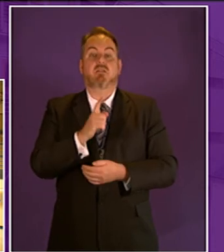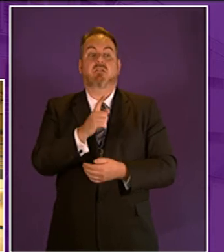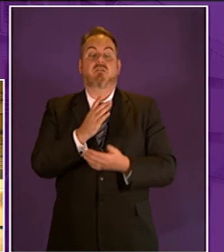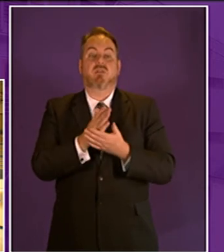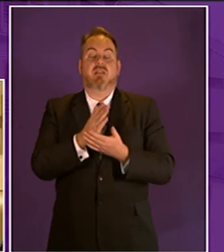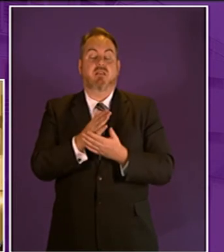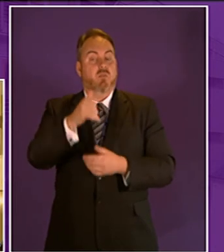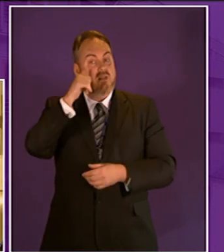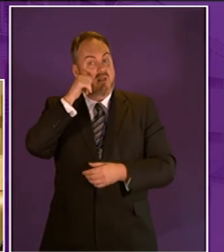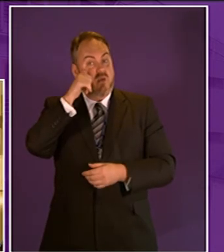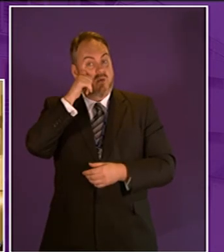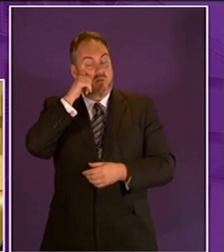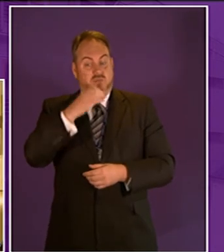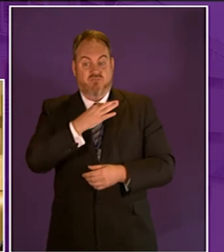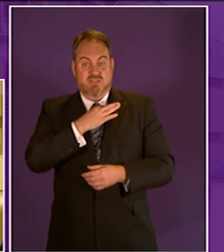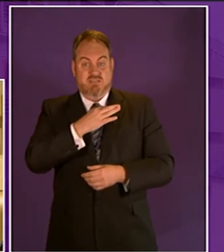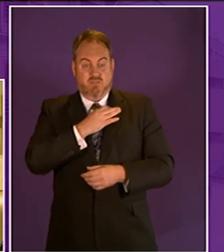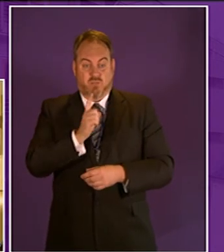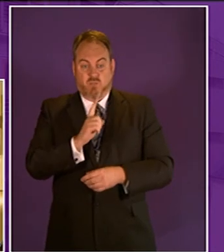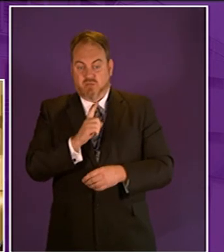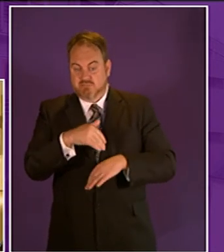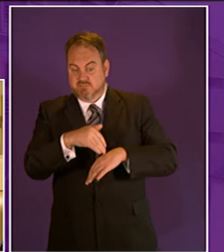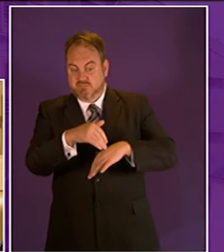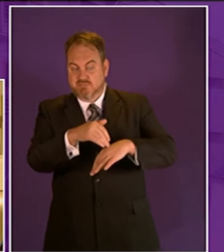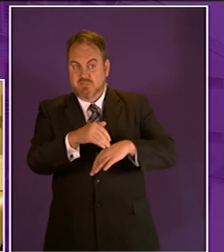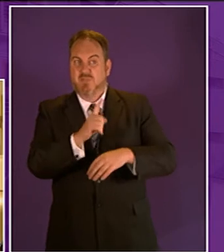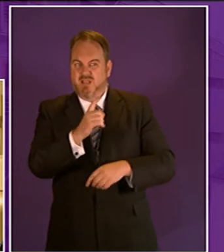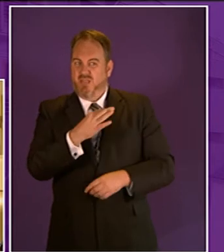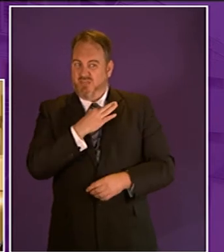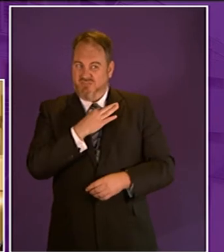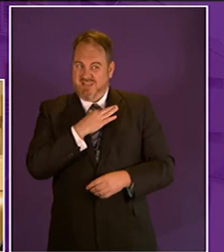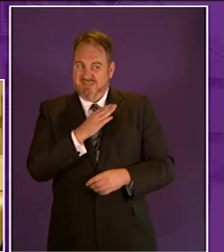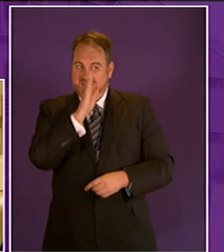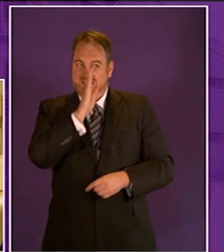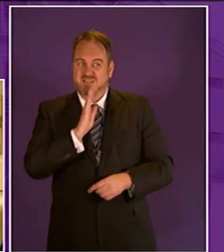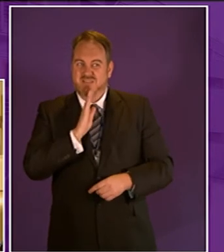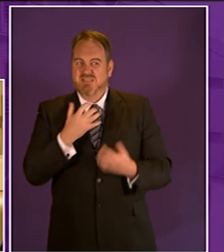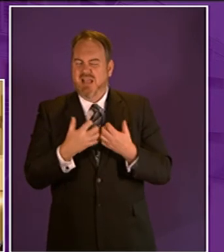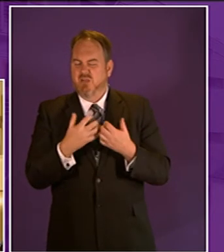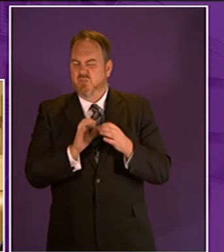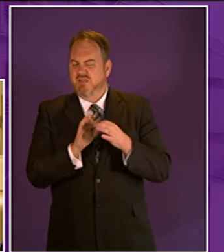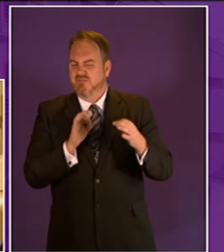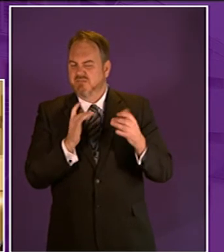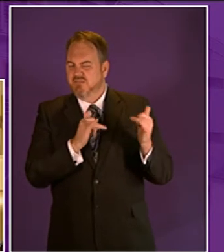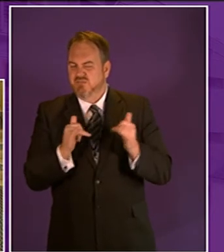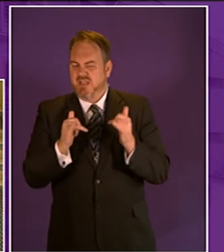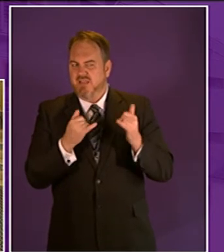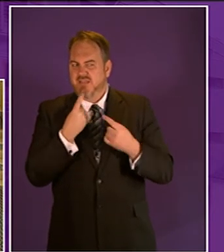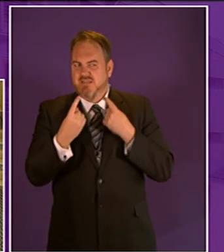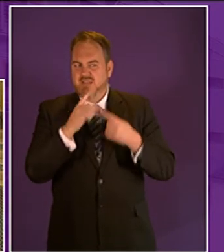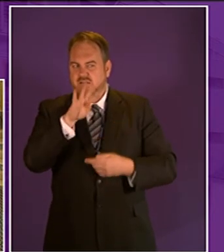threat, can the Cabinet Secretary provide detail on what measures are in place to monitor the safety of patient data? Cabinet